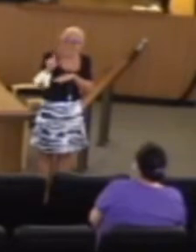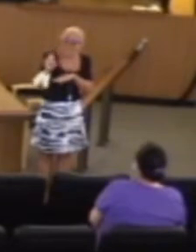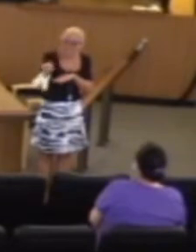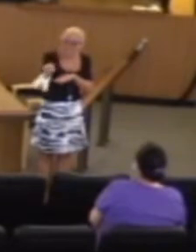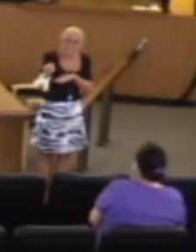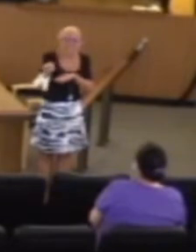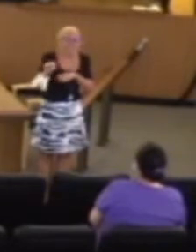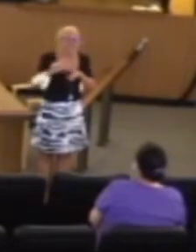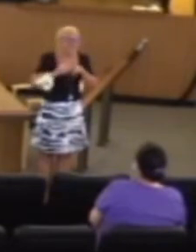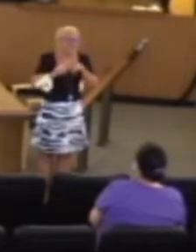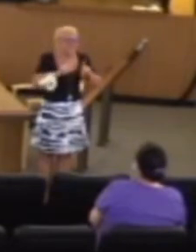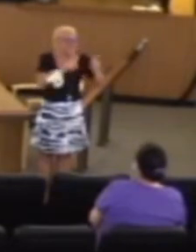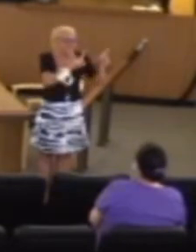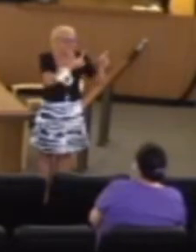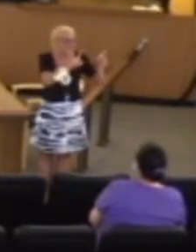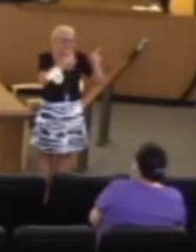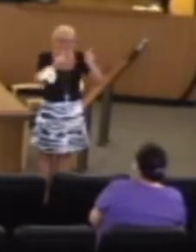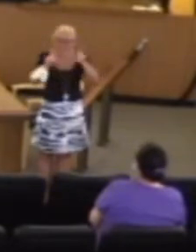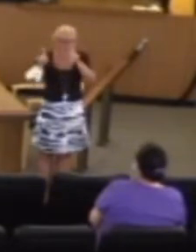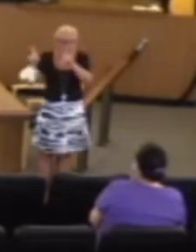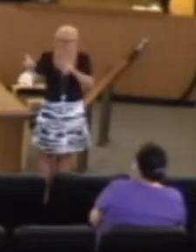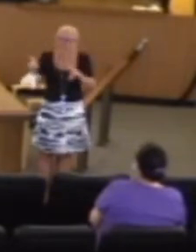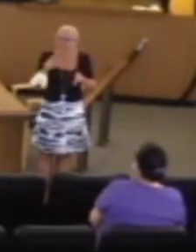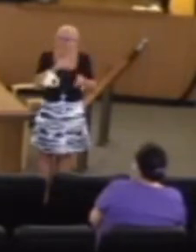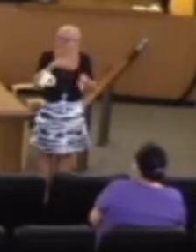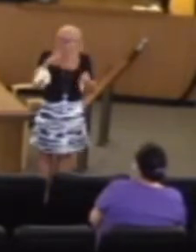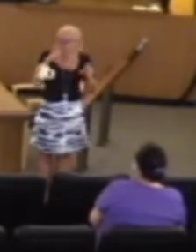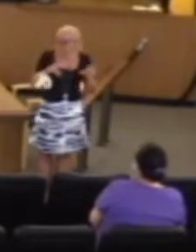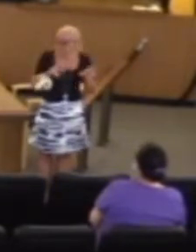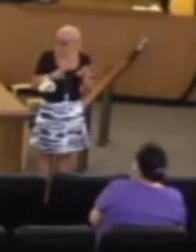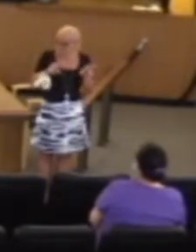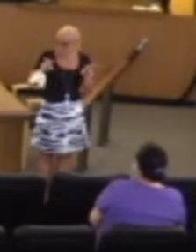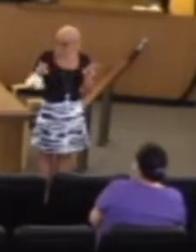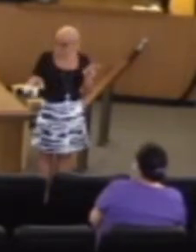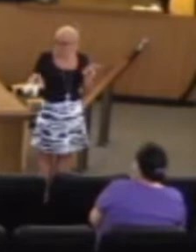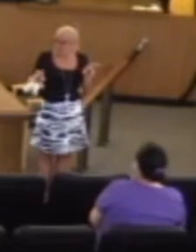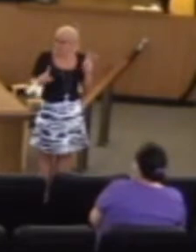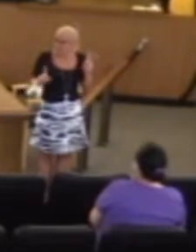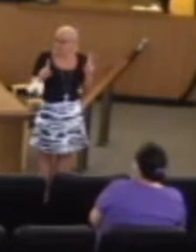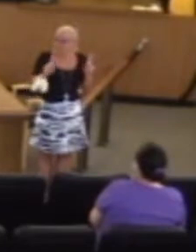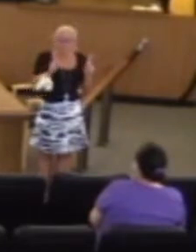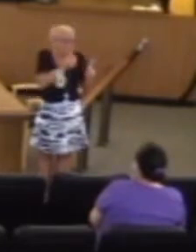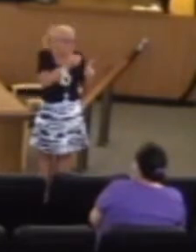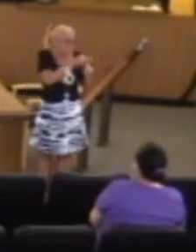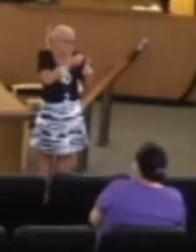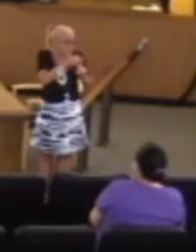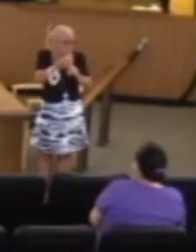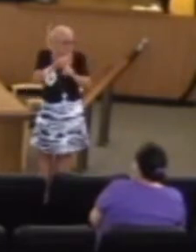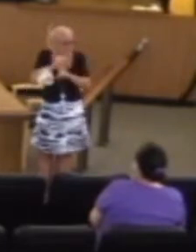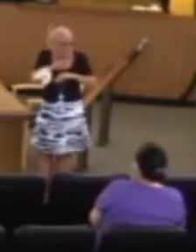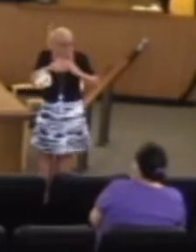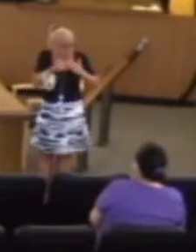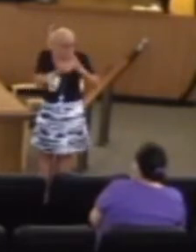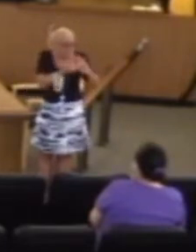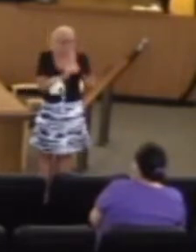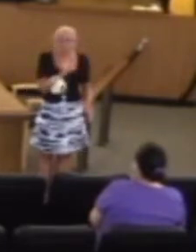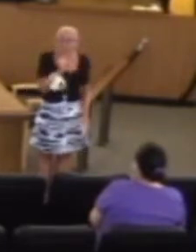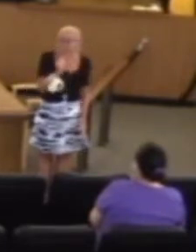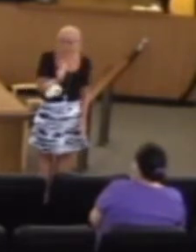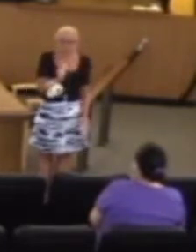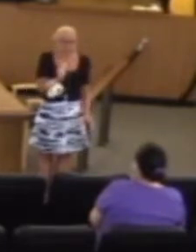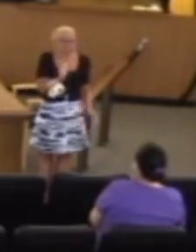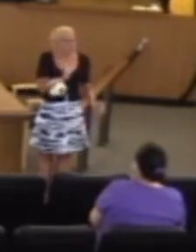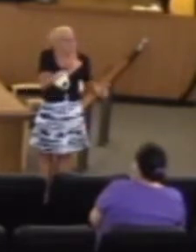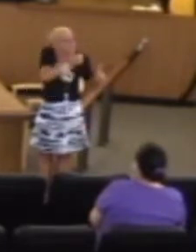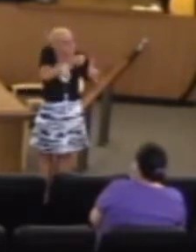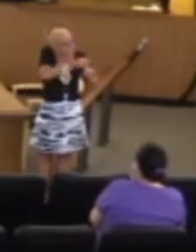and senior councilwoman sitting near me knows, this pandemic has not hit every community even-handed. This pandemic has